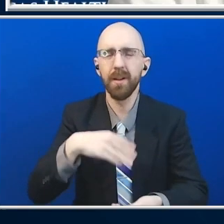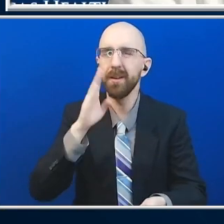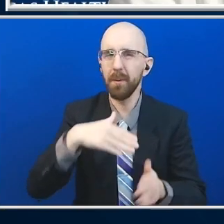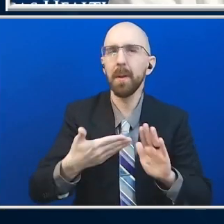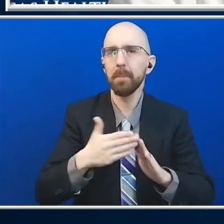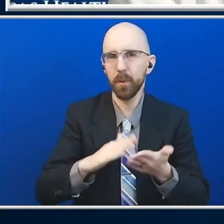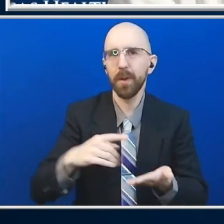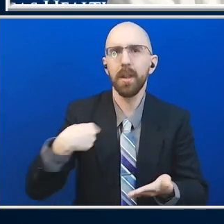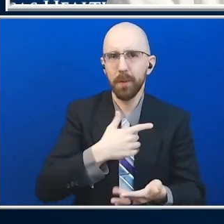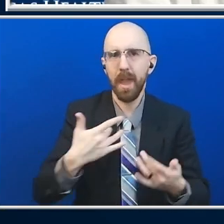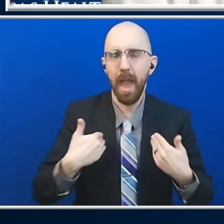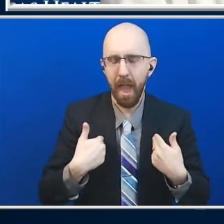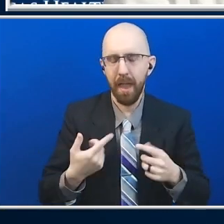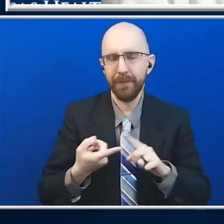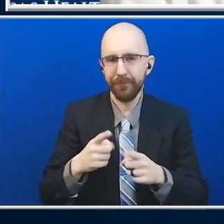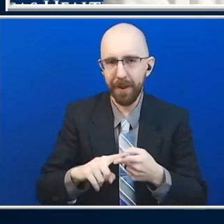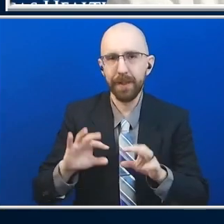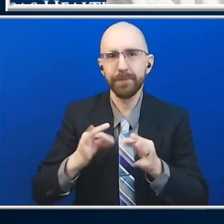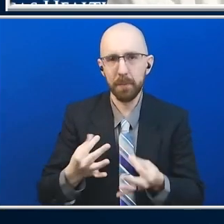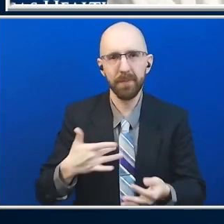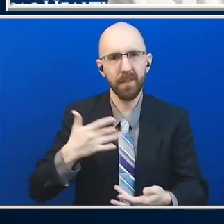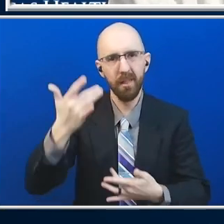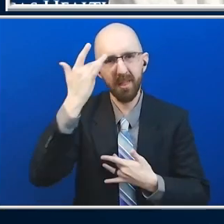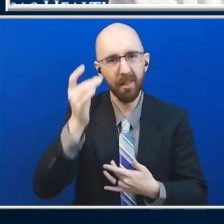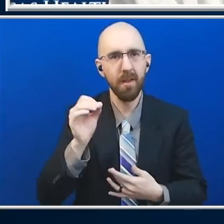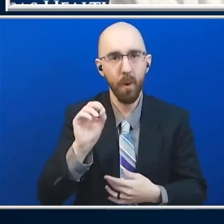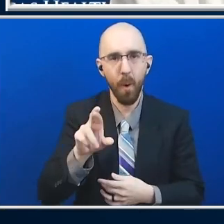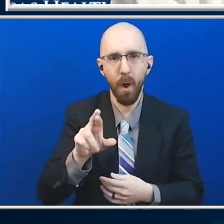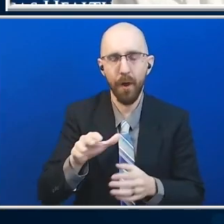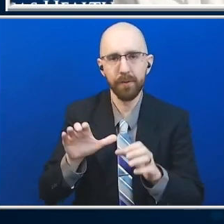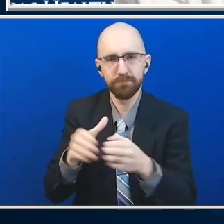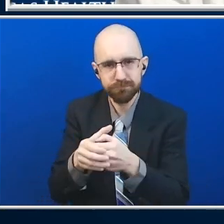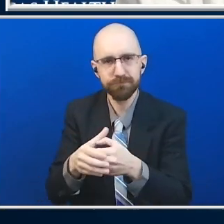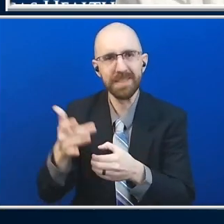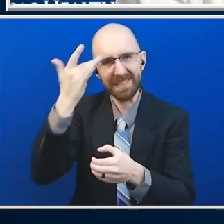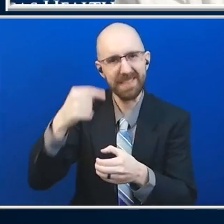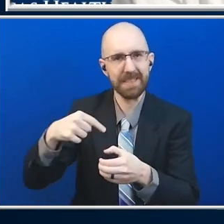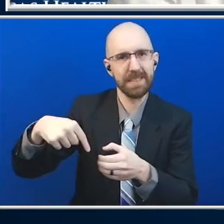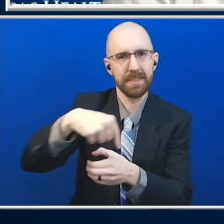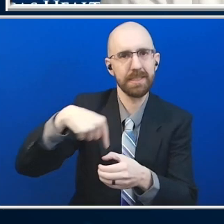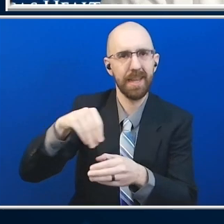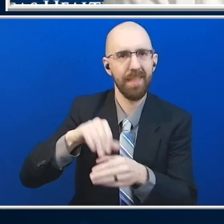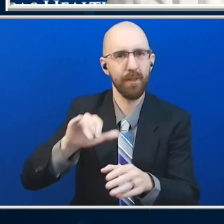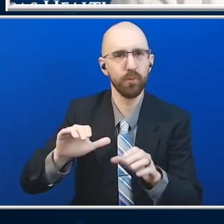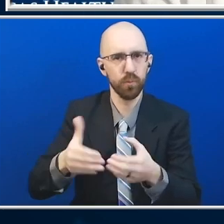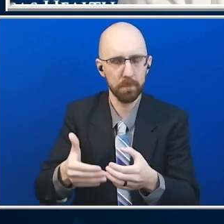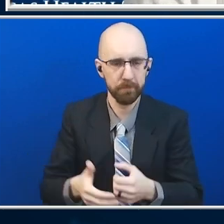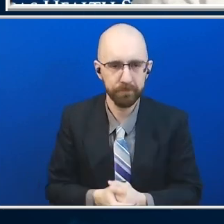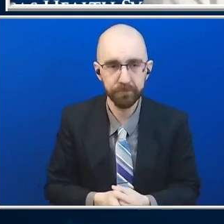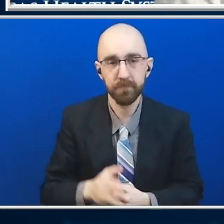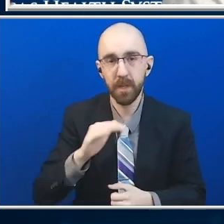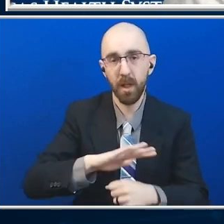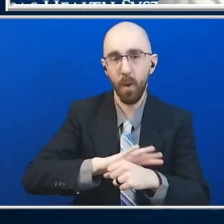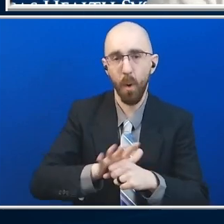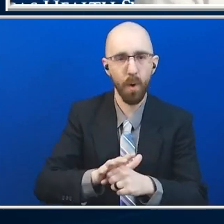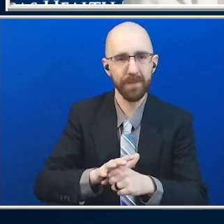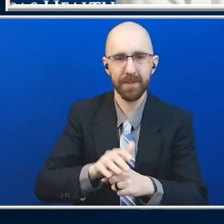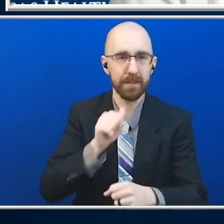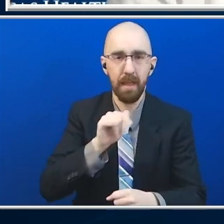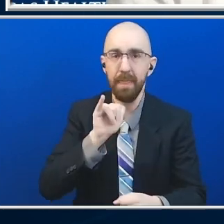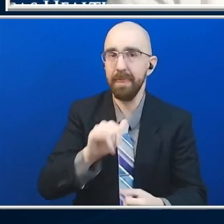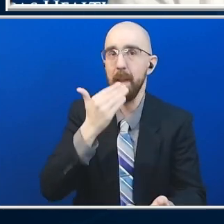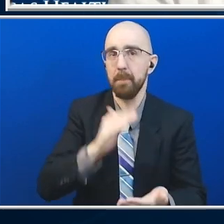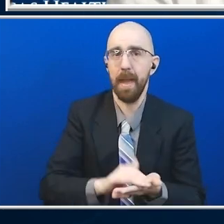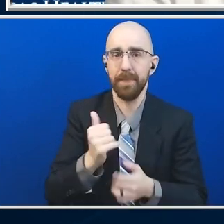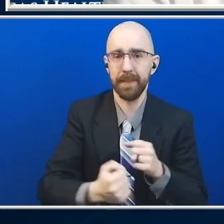or family who have been ill, or even clusters of illness within those groups as well. Yeah, and we know that COVID just has not been that bad this year, which hopefully